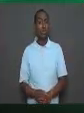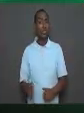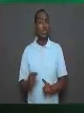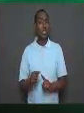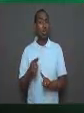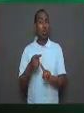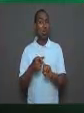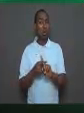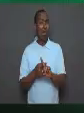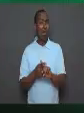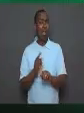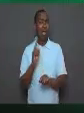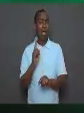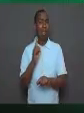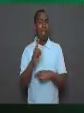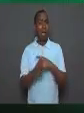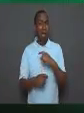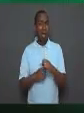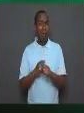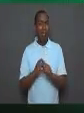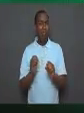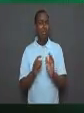years without any signs.